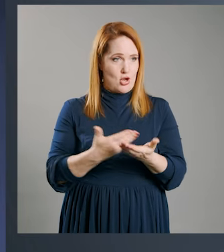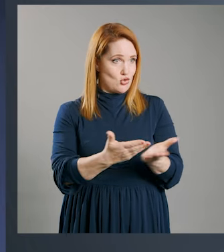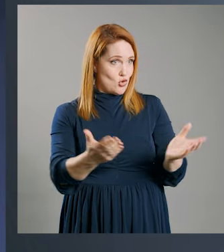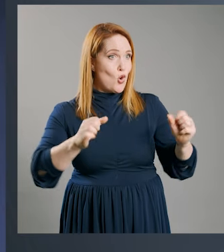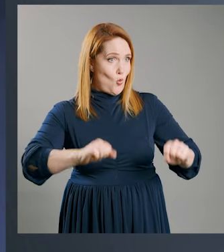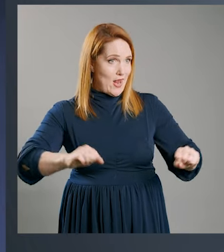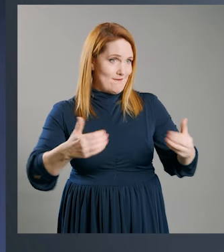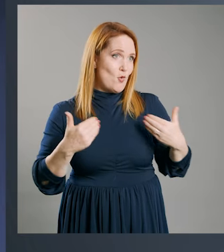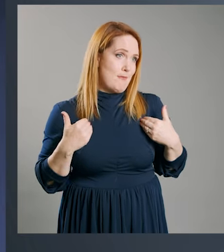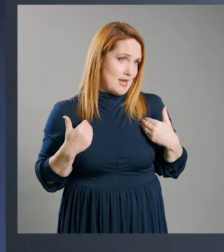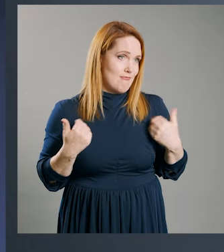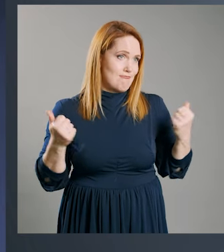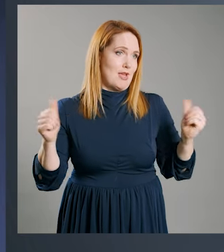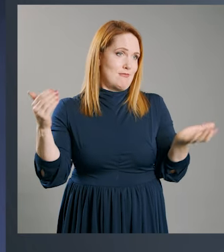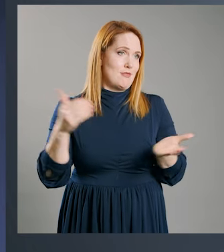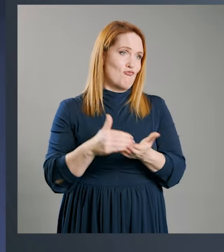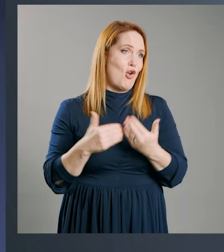been waiting for.